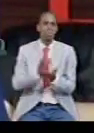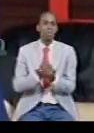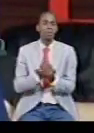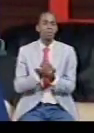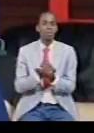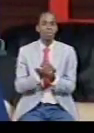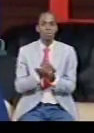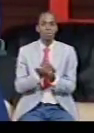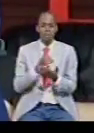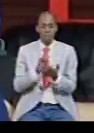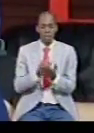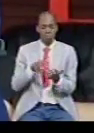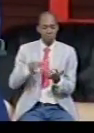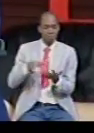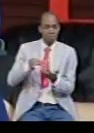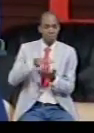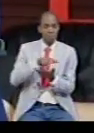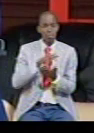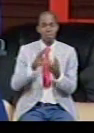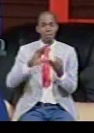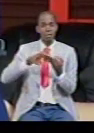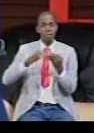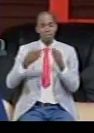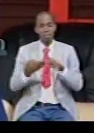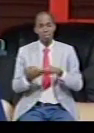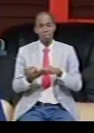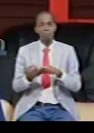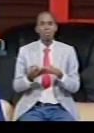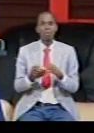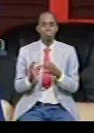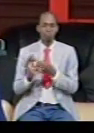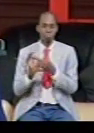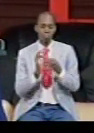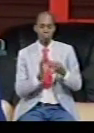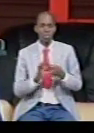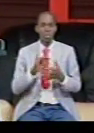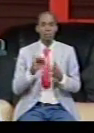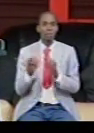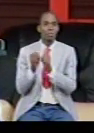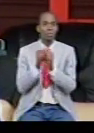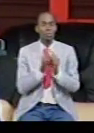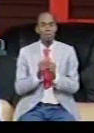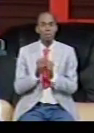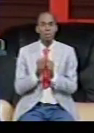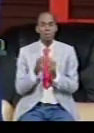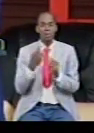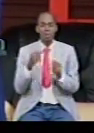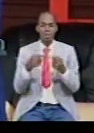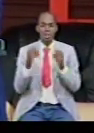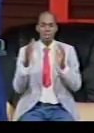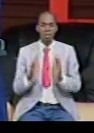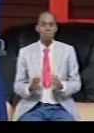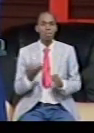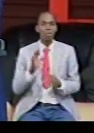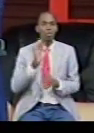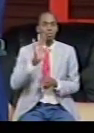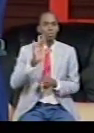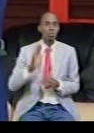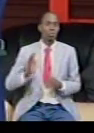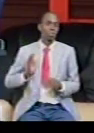Those threefold uniting together the enemies of your soul,